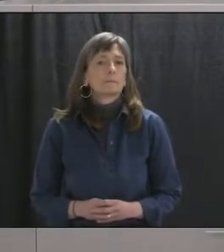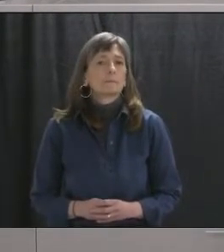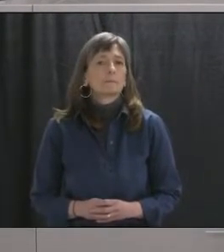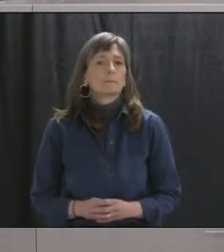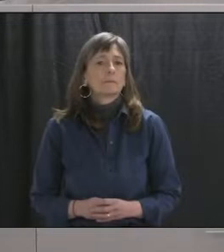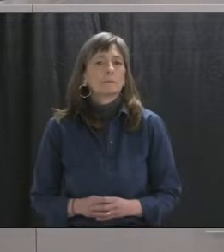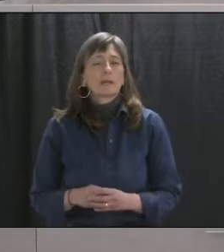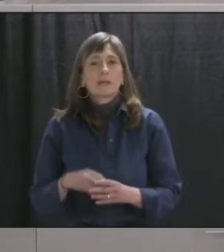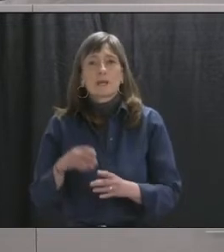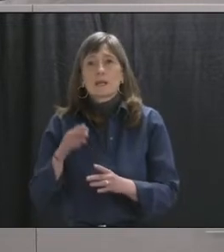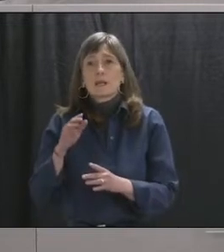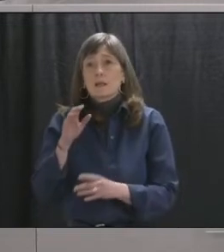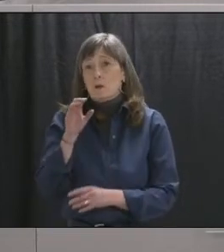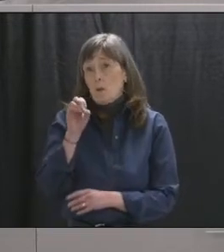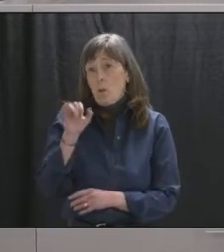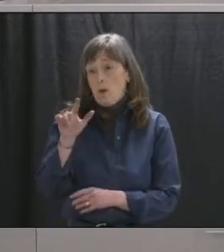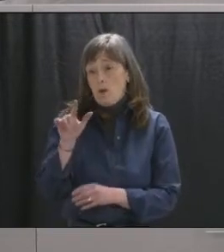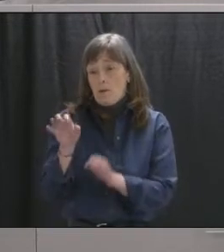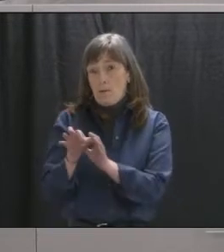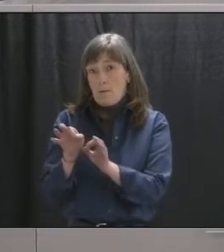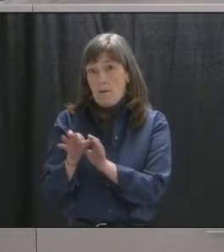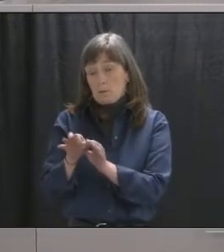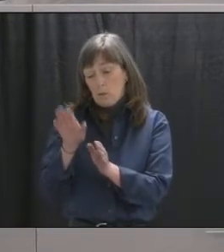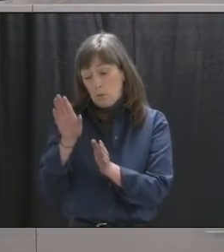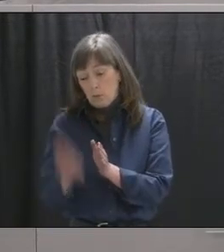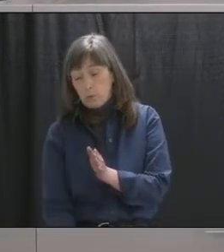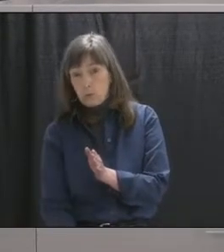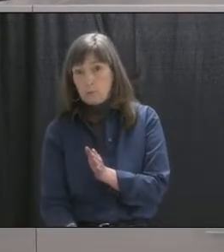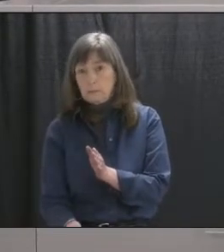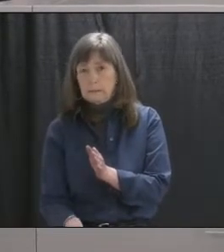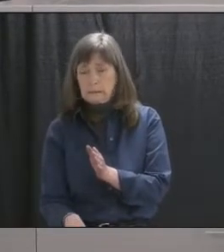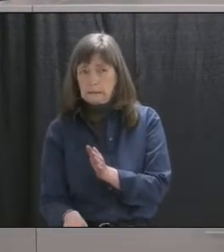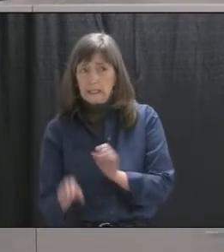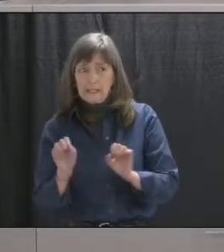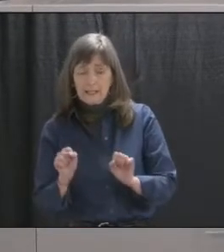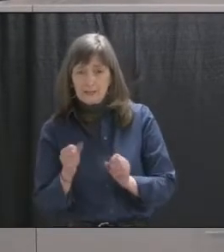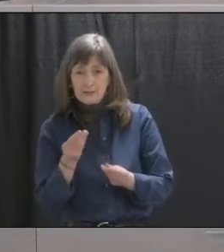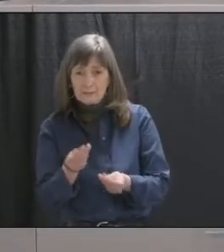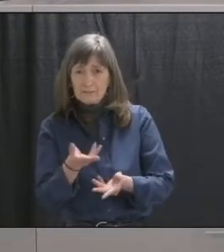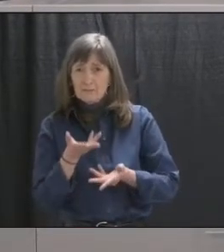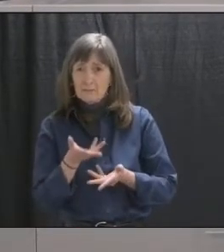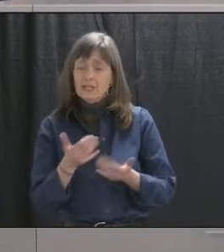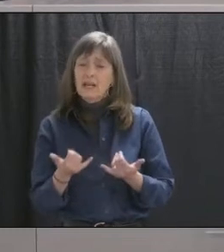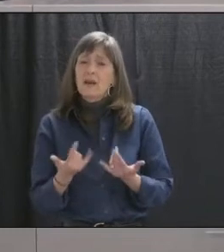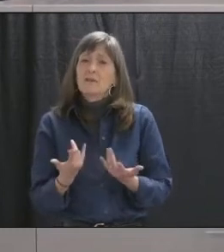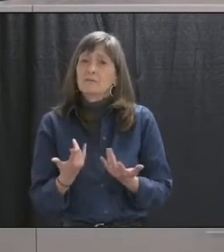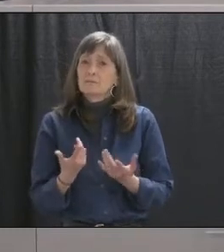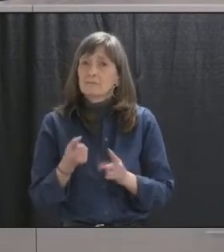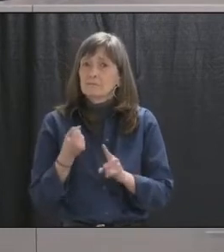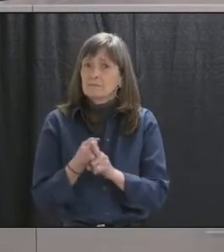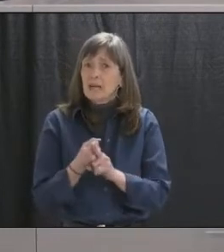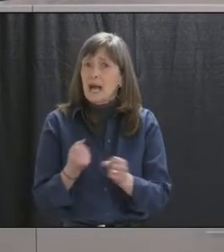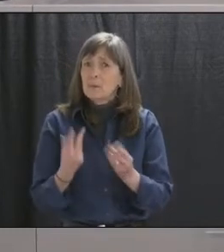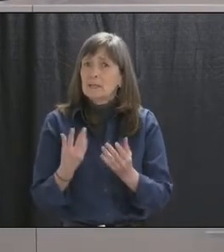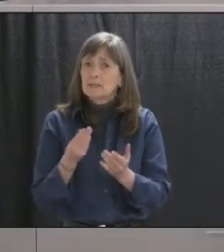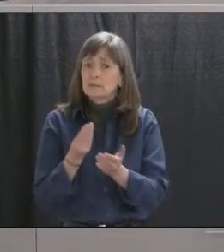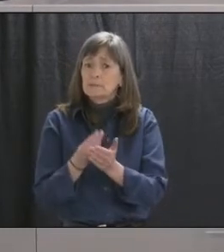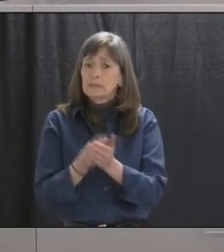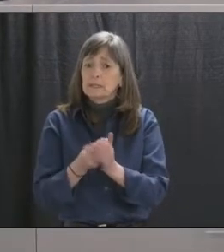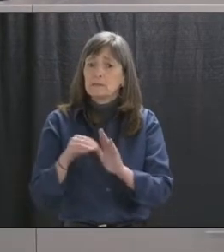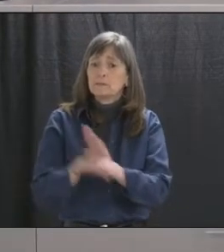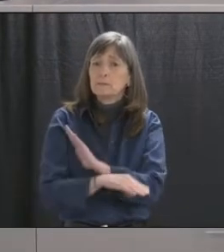drop in oil prices has had on provincial coffers since the beginning of the situation with COVID-19? And can you give a dollar figure, if possible? Are we